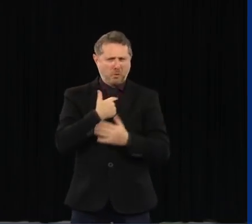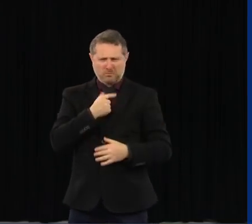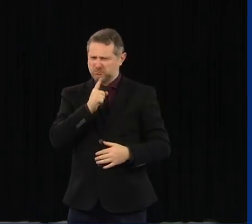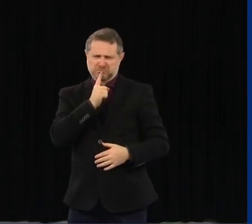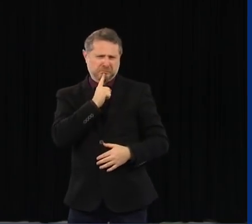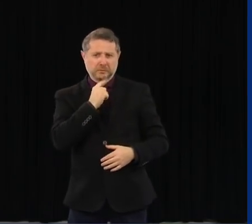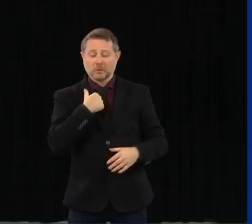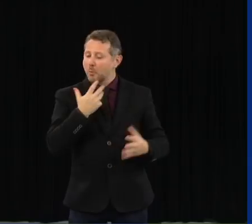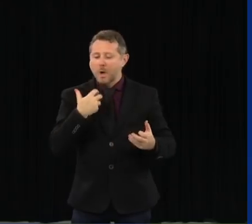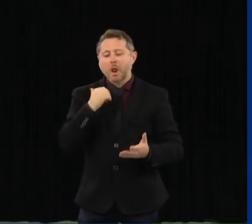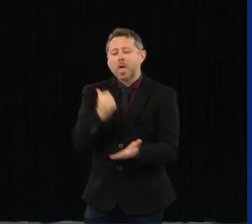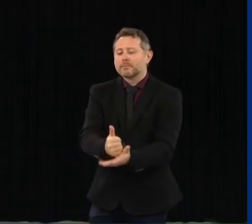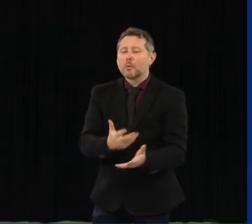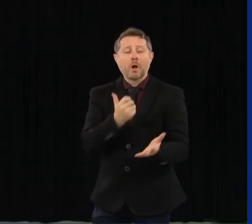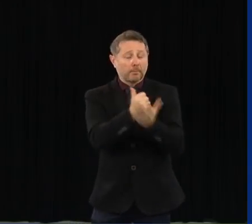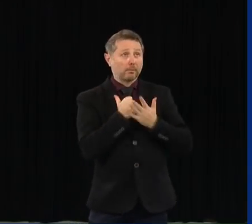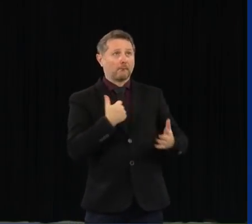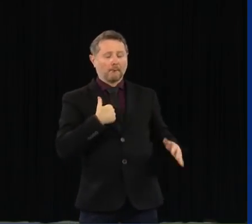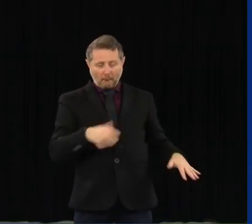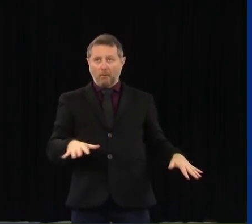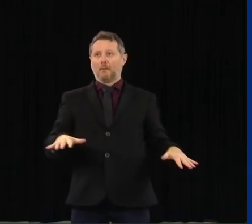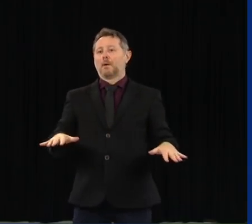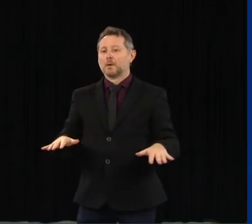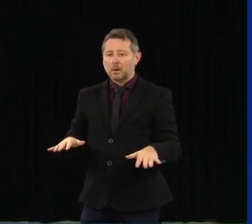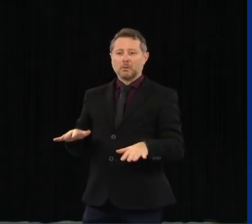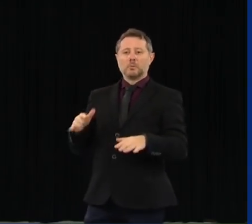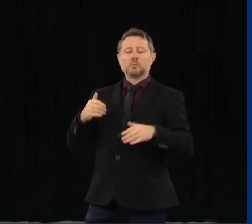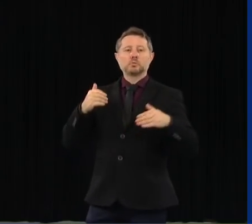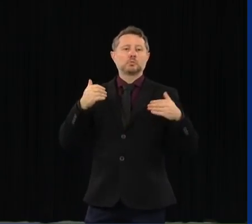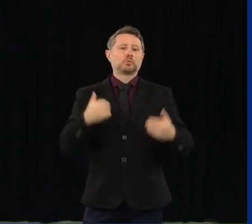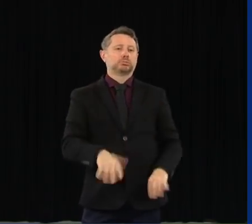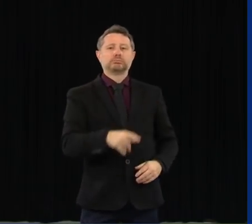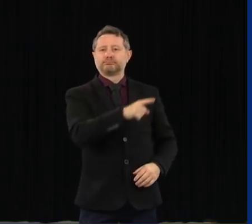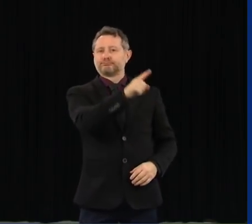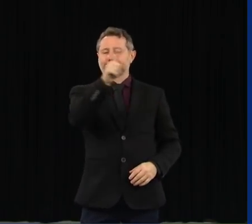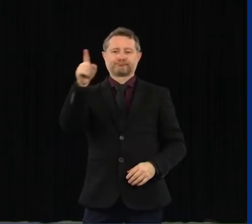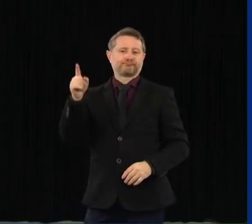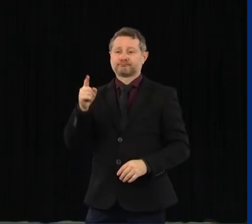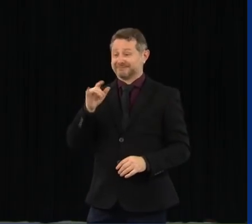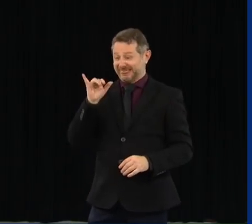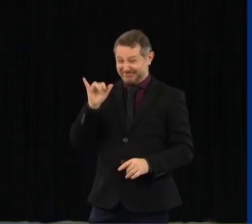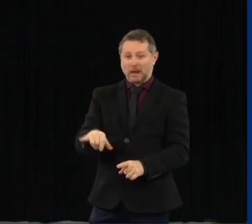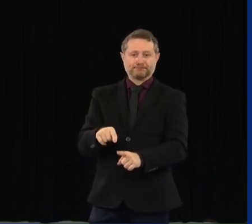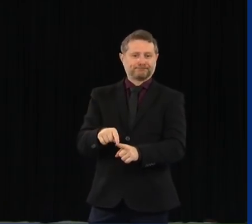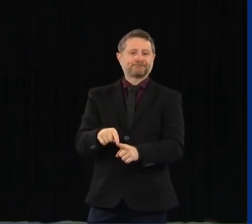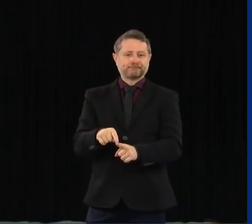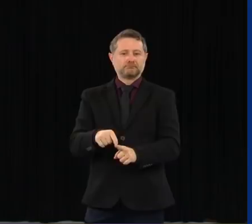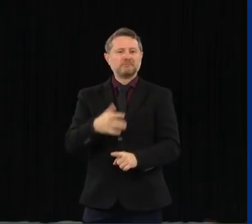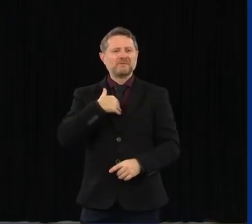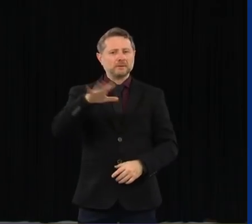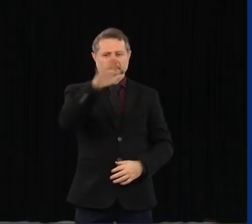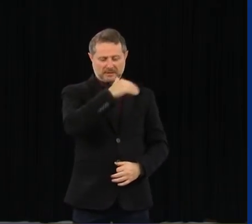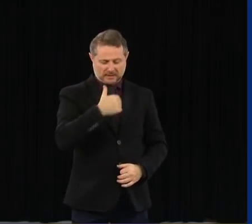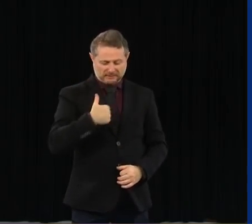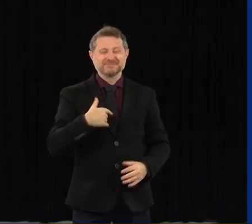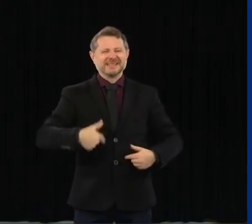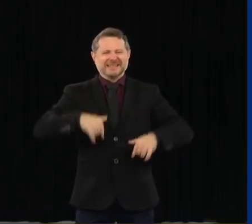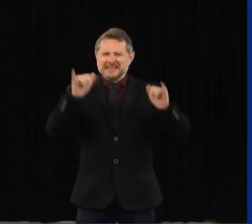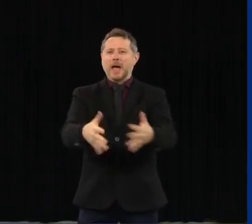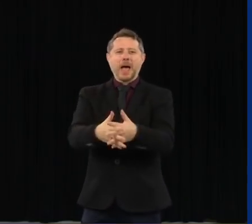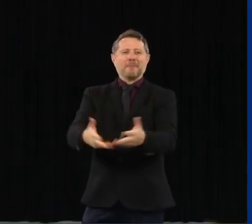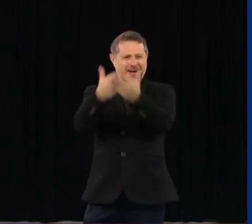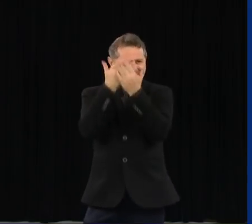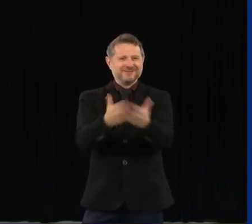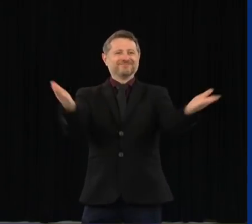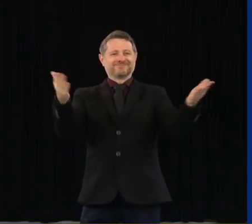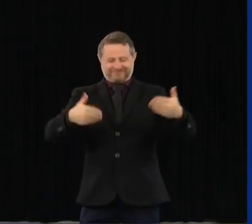help, or stood on a corner helping people. That's America at its best. And at this